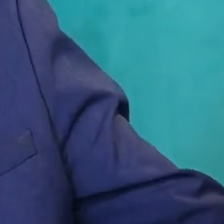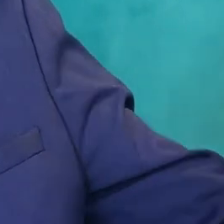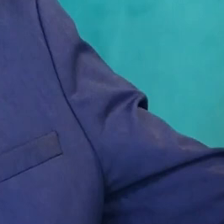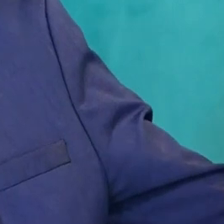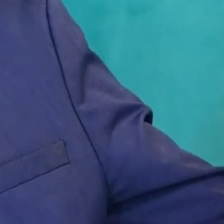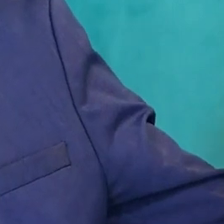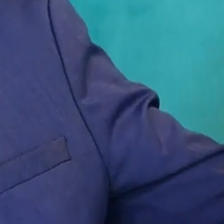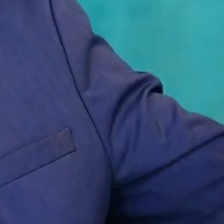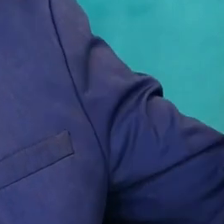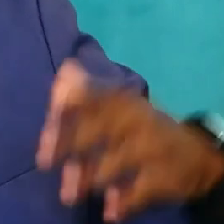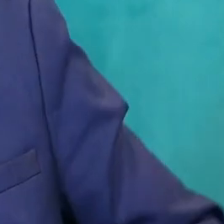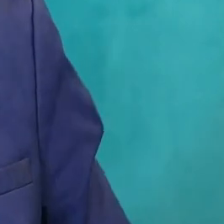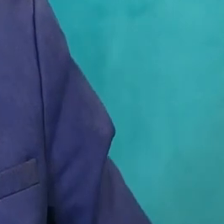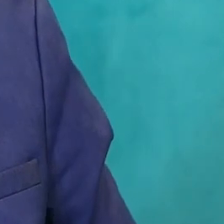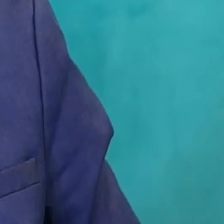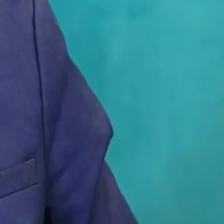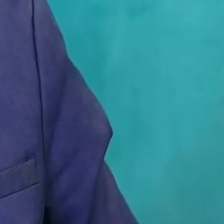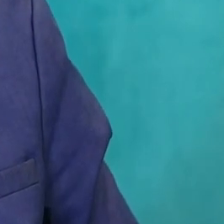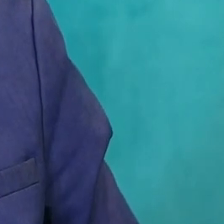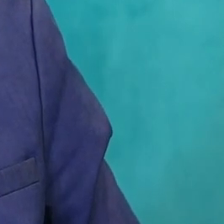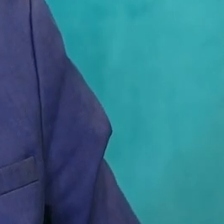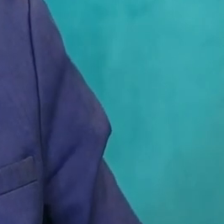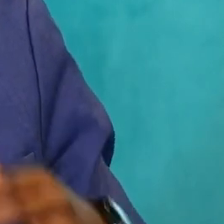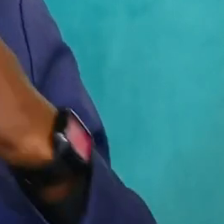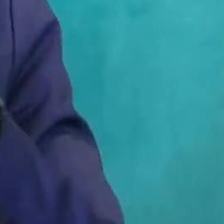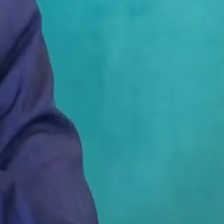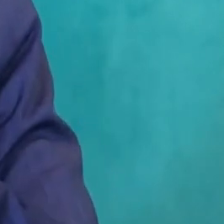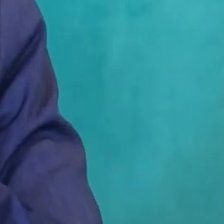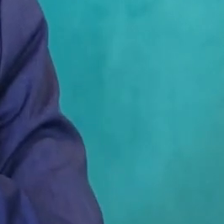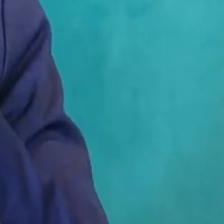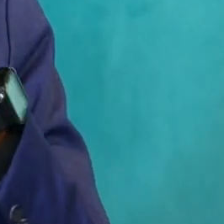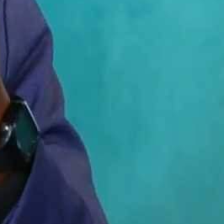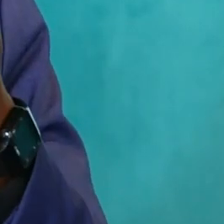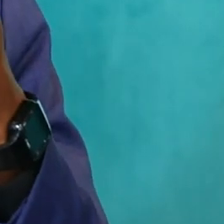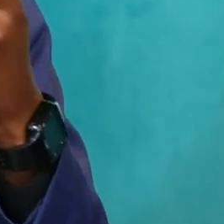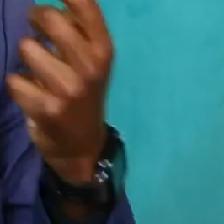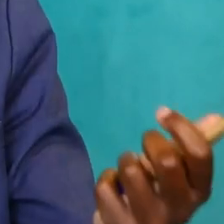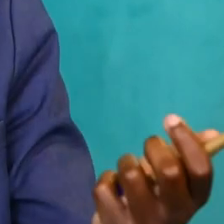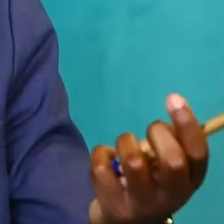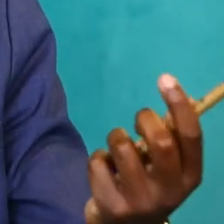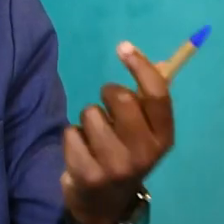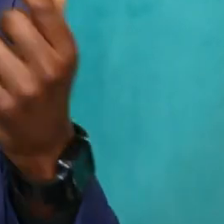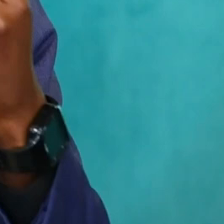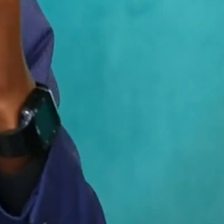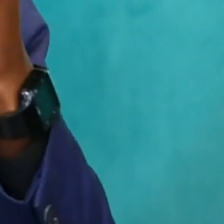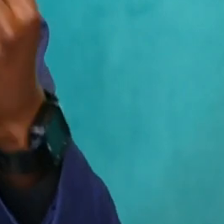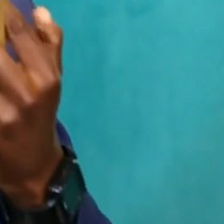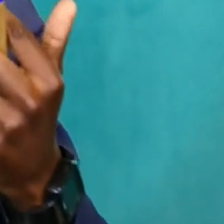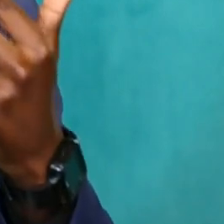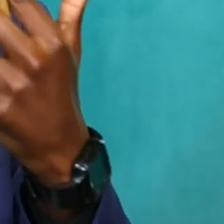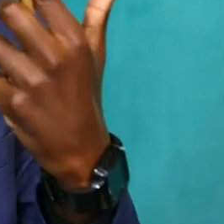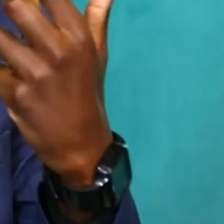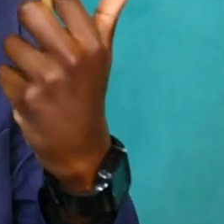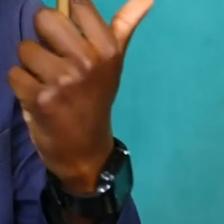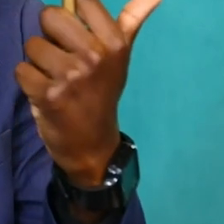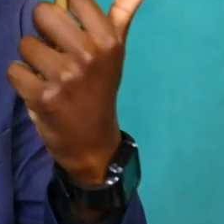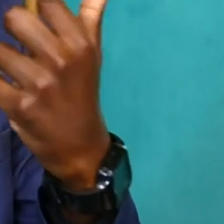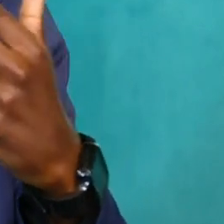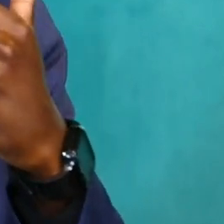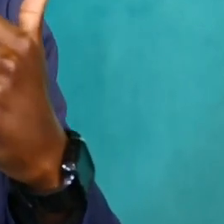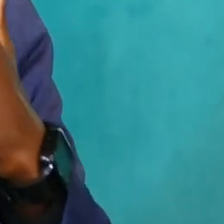story that you brought up, Steve, was, you know, how the Israelites related to the box, or rather to the Ark of the